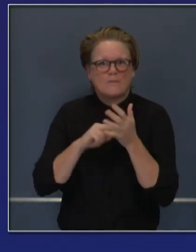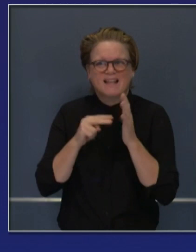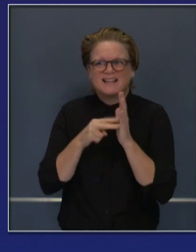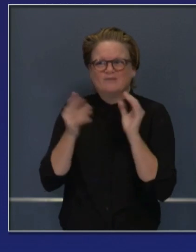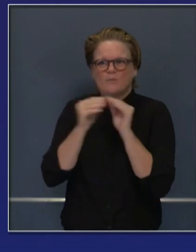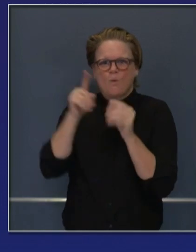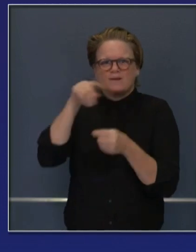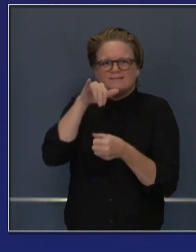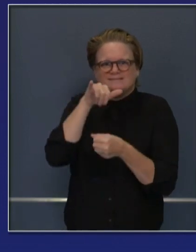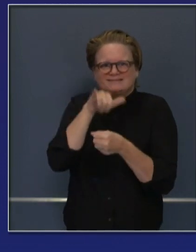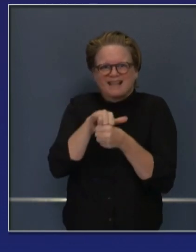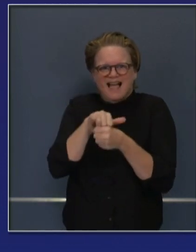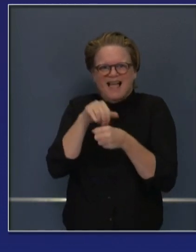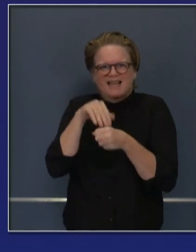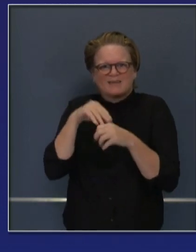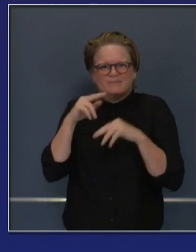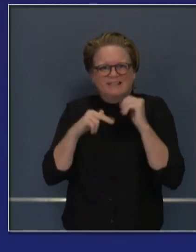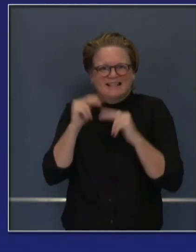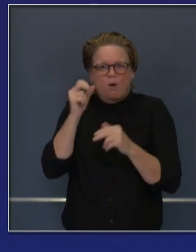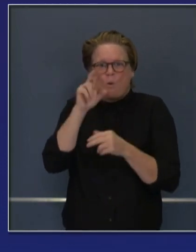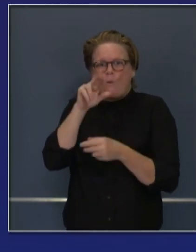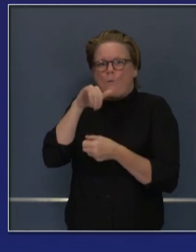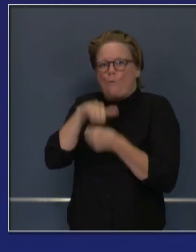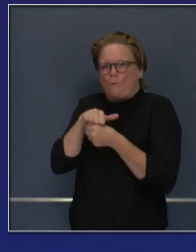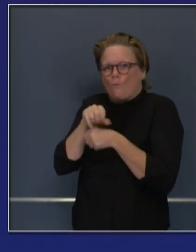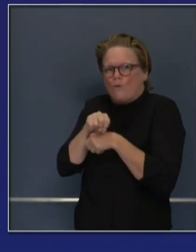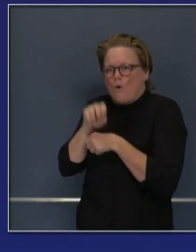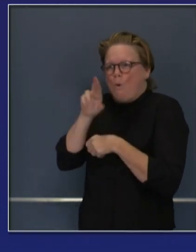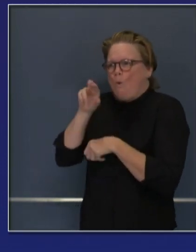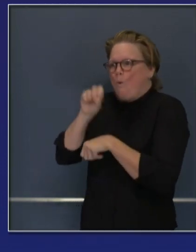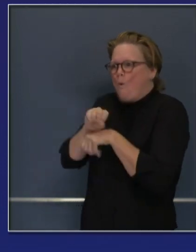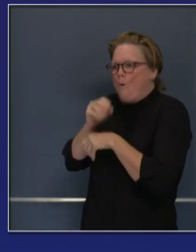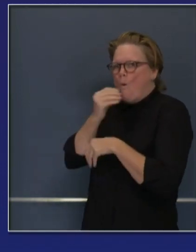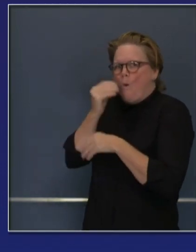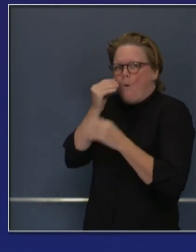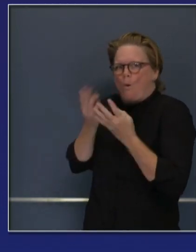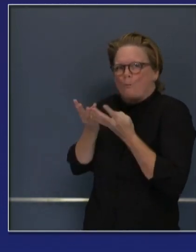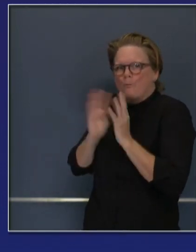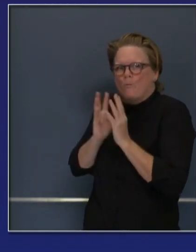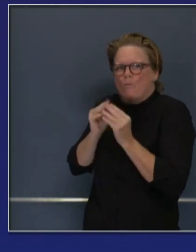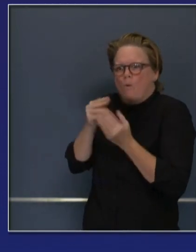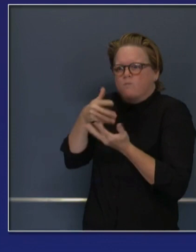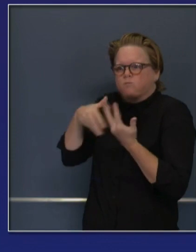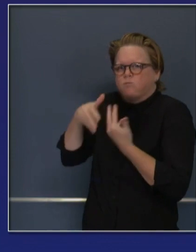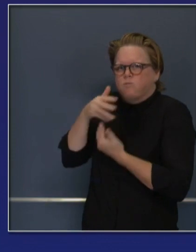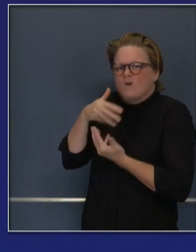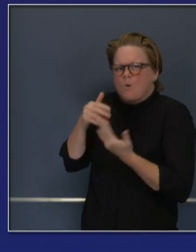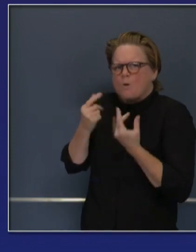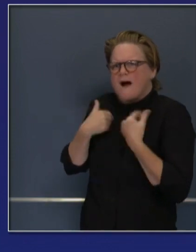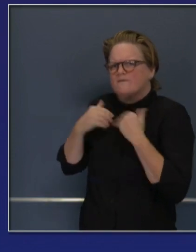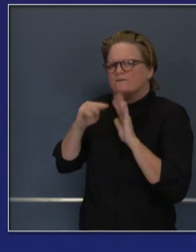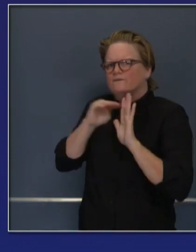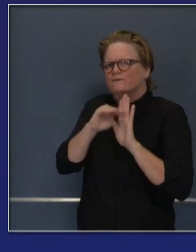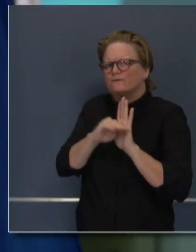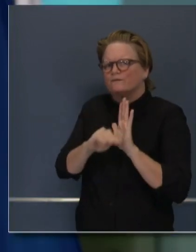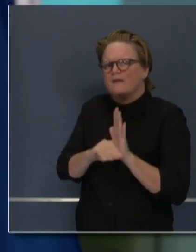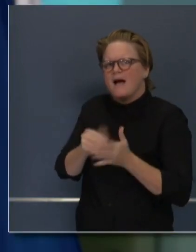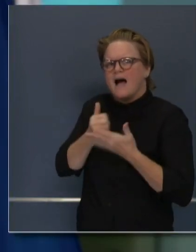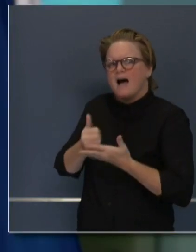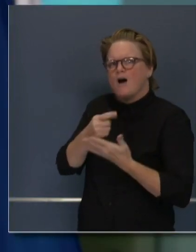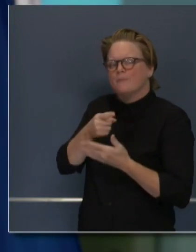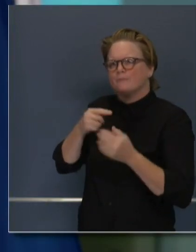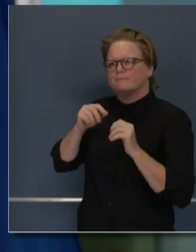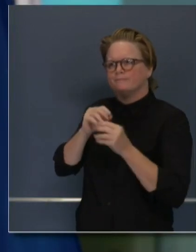want to tighten up those efforts. We also are considering, full disclosure, a little bit of a preview,